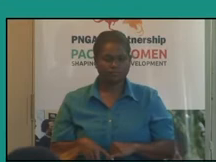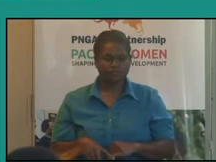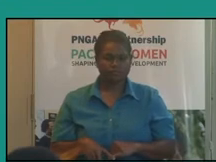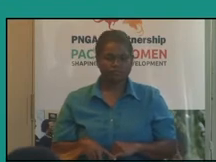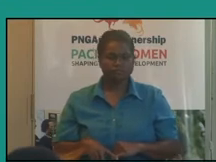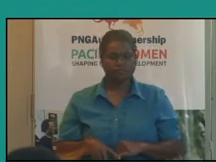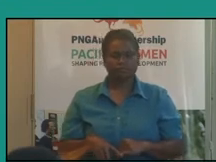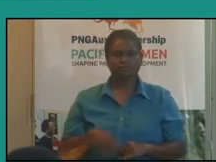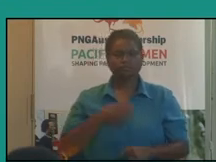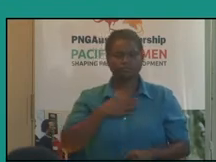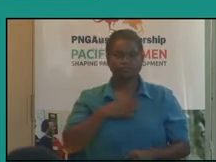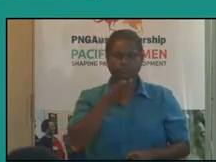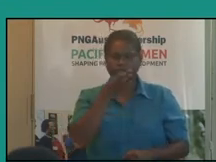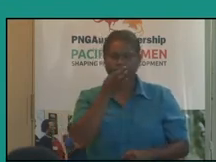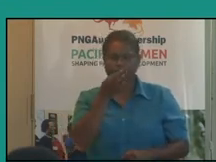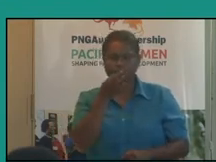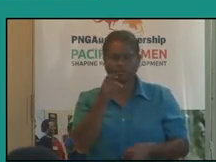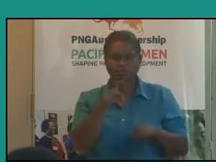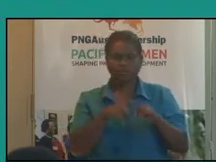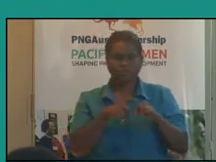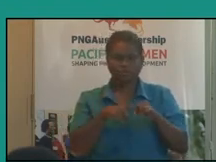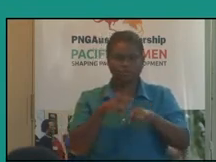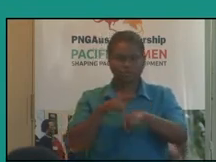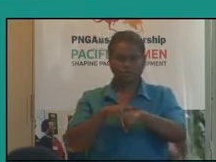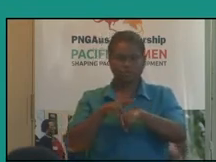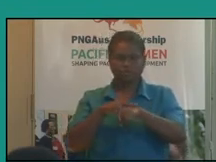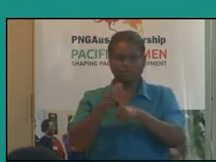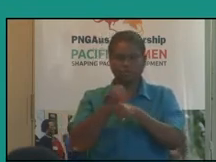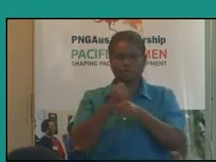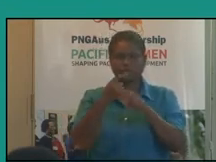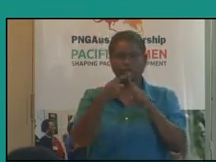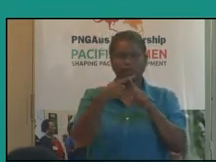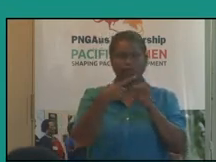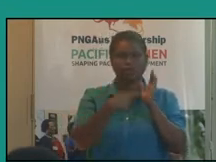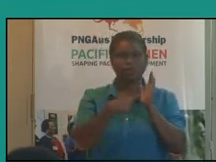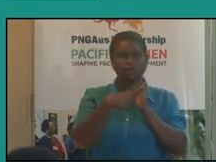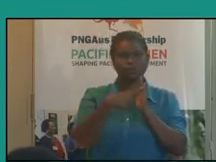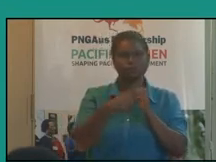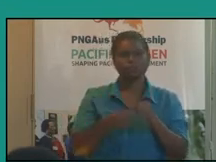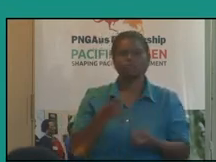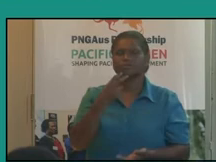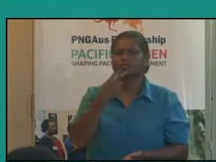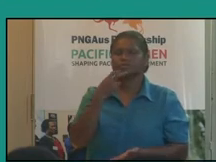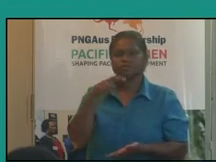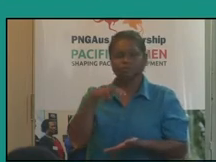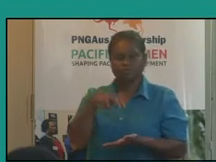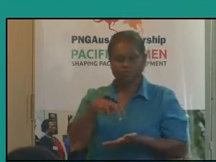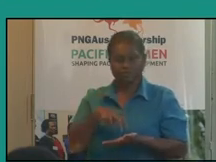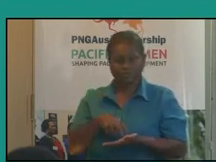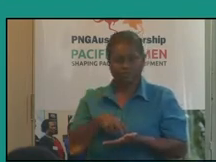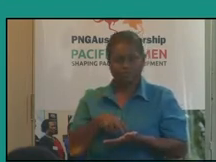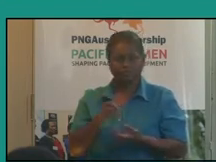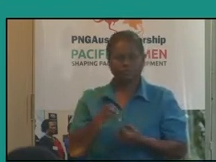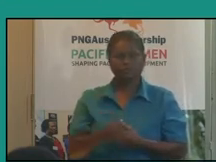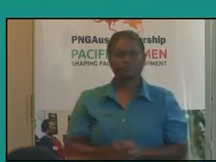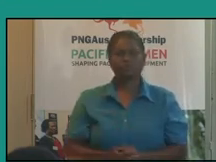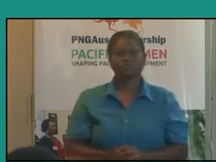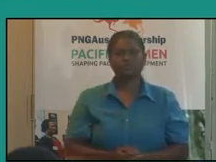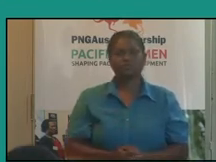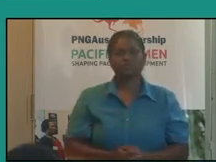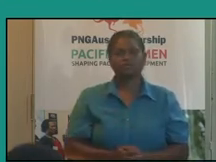I'd like to ask the question to Dr. Gelu now, as a registrar of the Commission